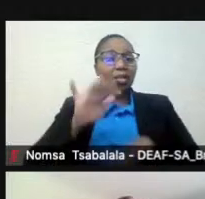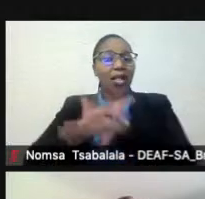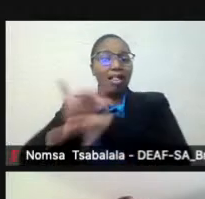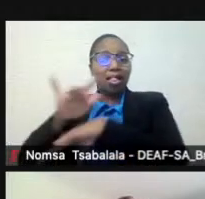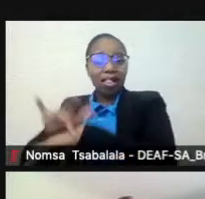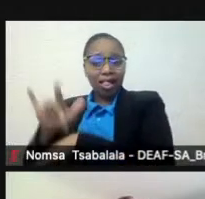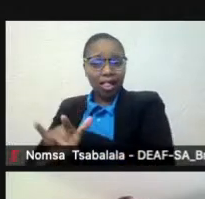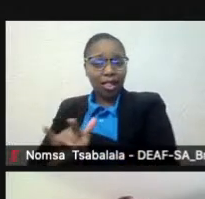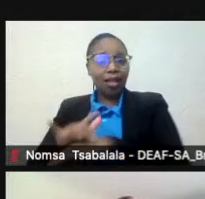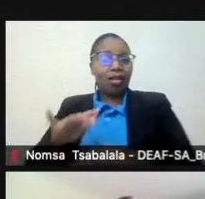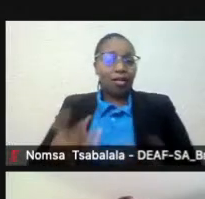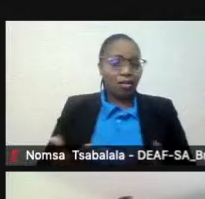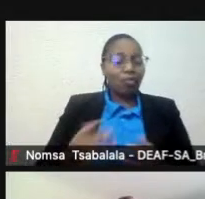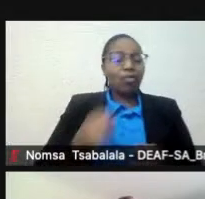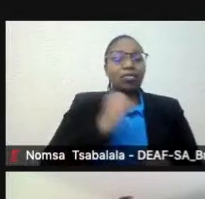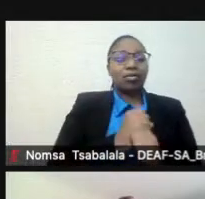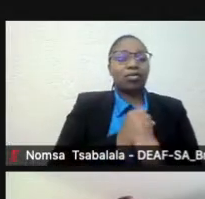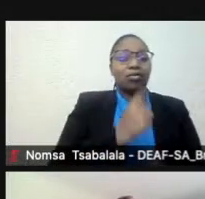and Northwest.